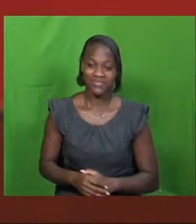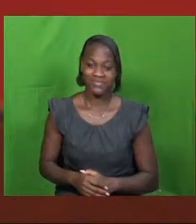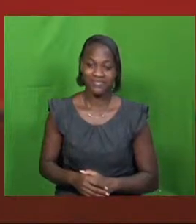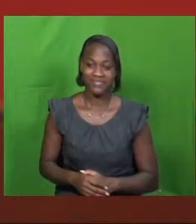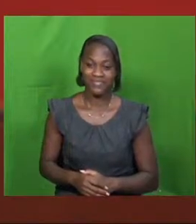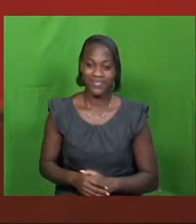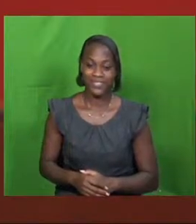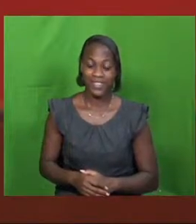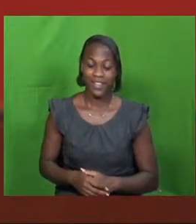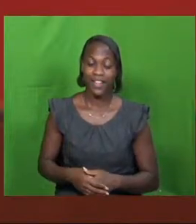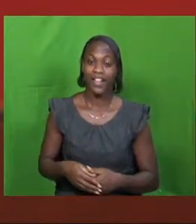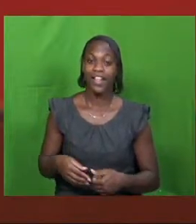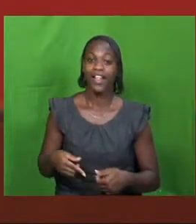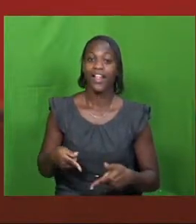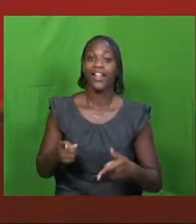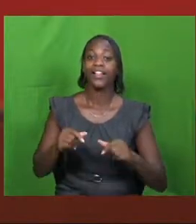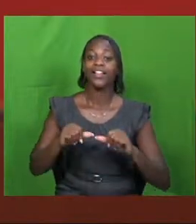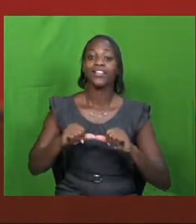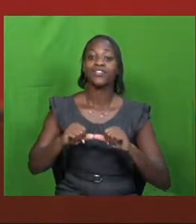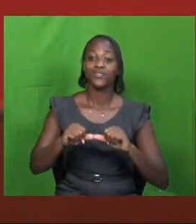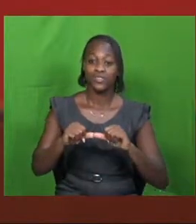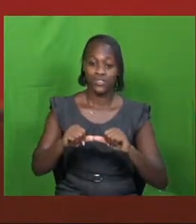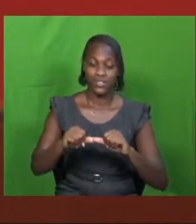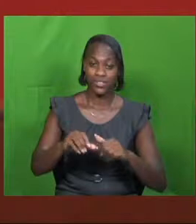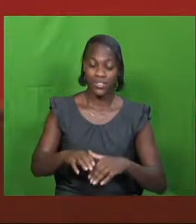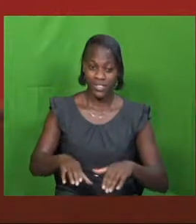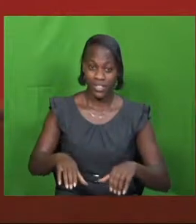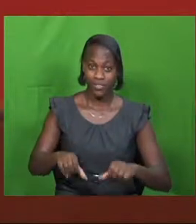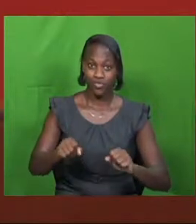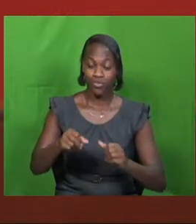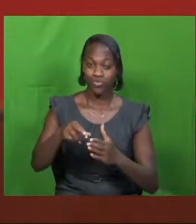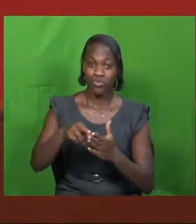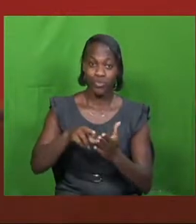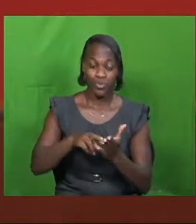Let's move on. Let's adopt the report first.